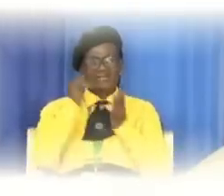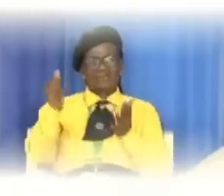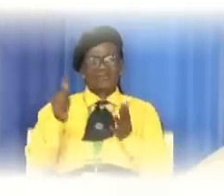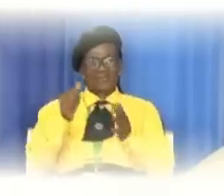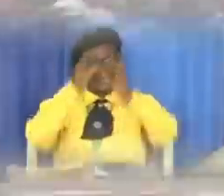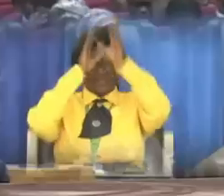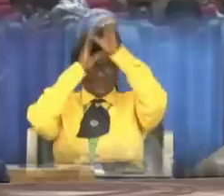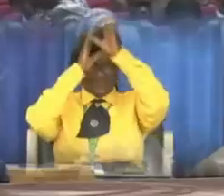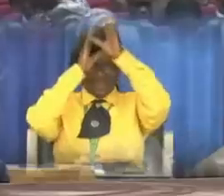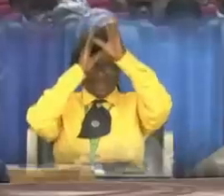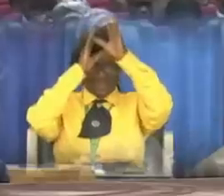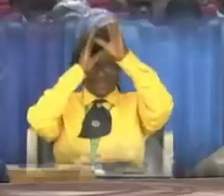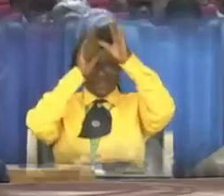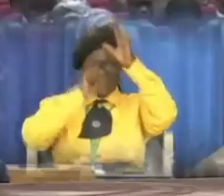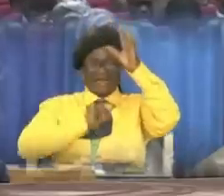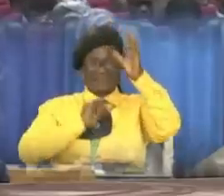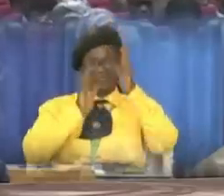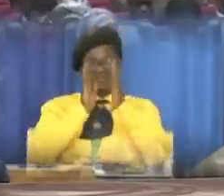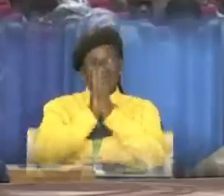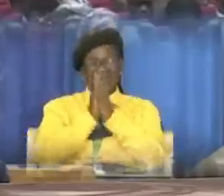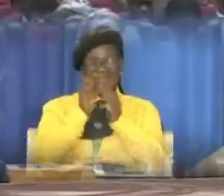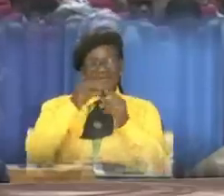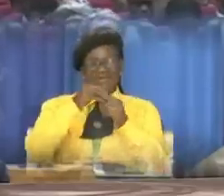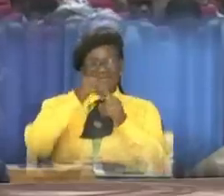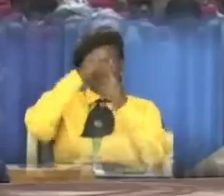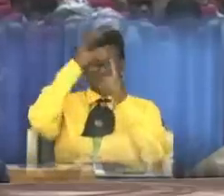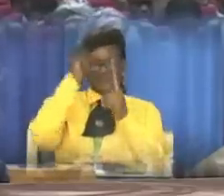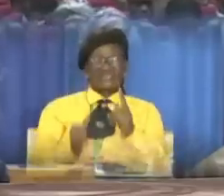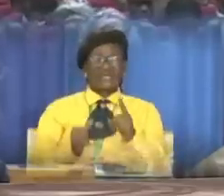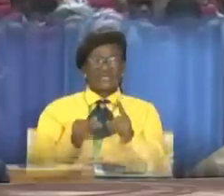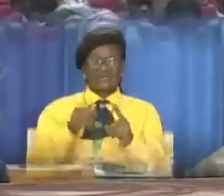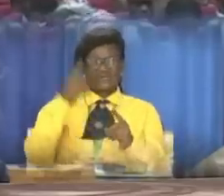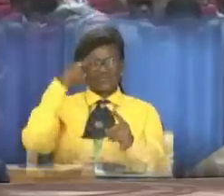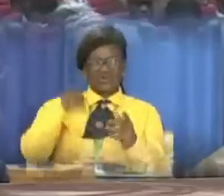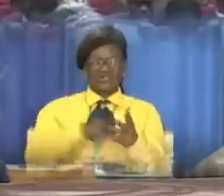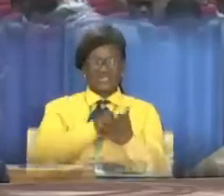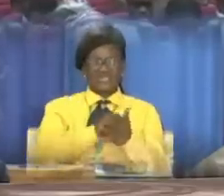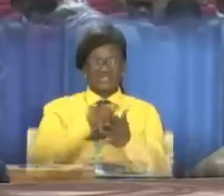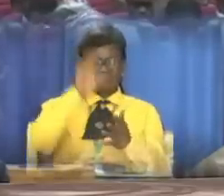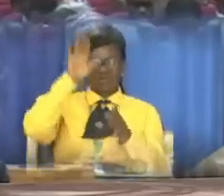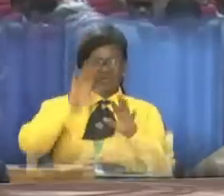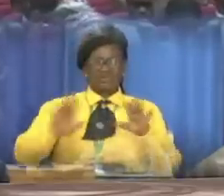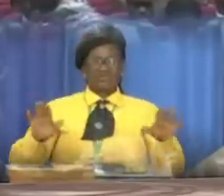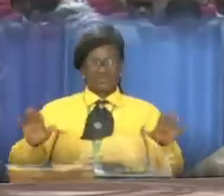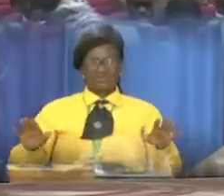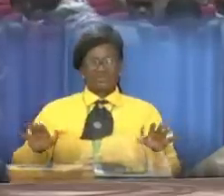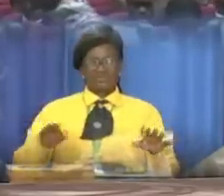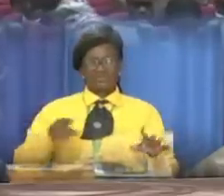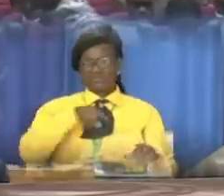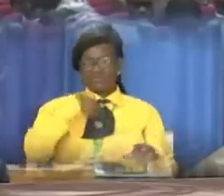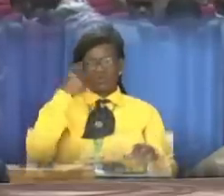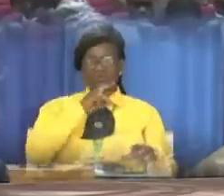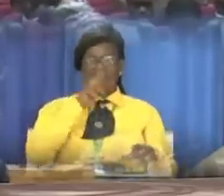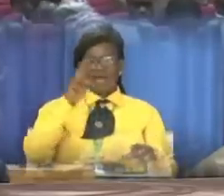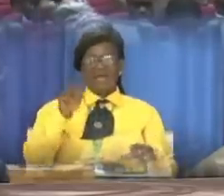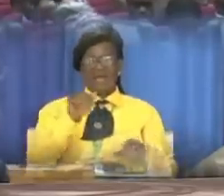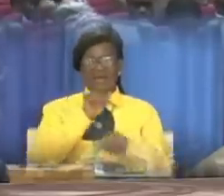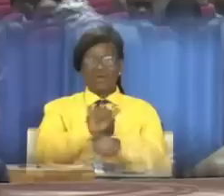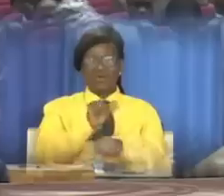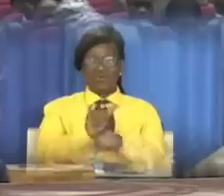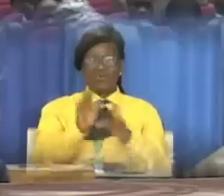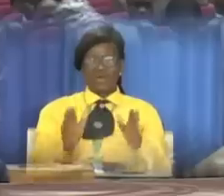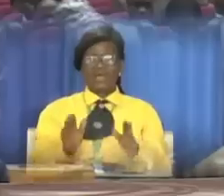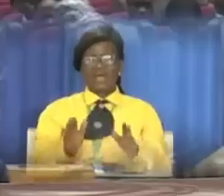Father, I'm praying especially for these, your children, who are workers in the Julius Berger